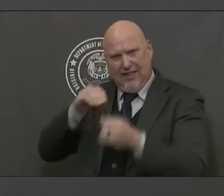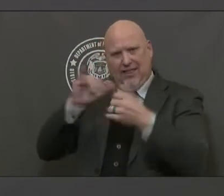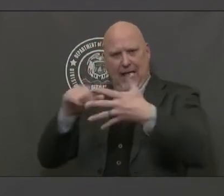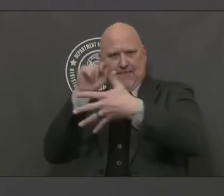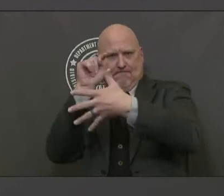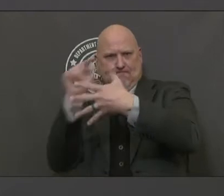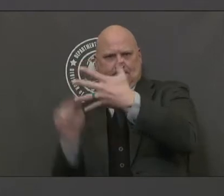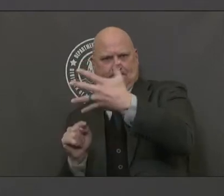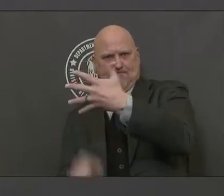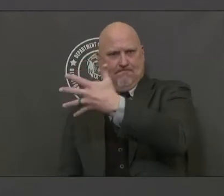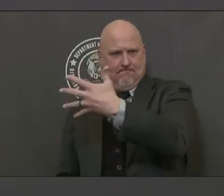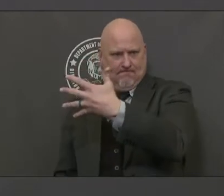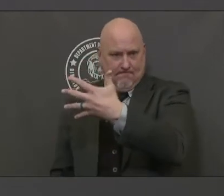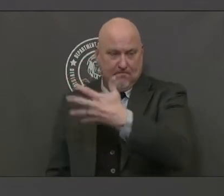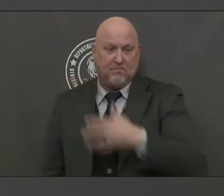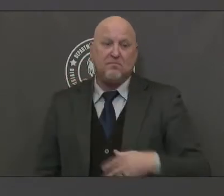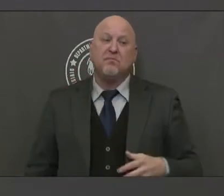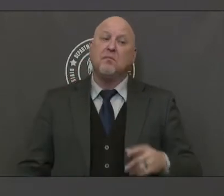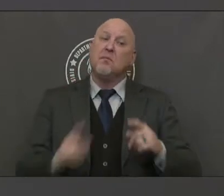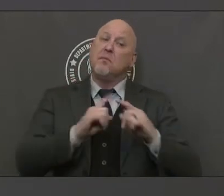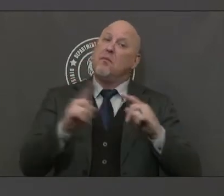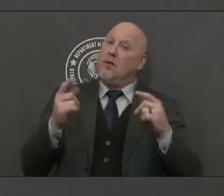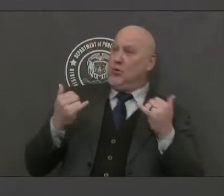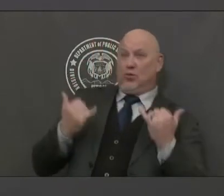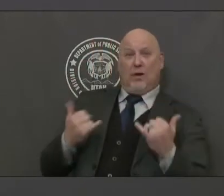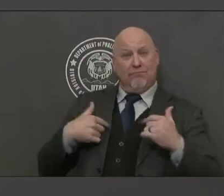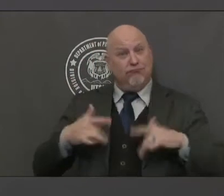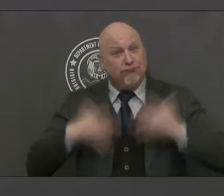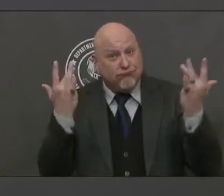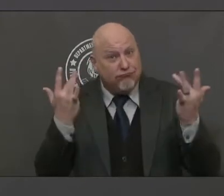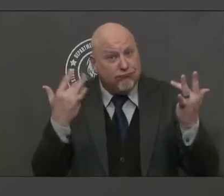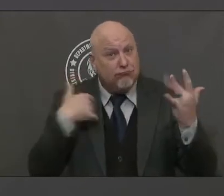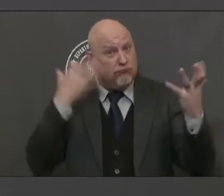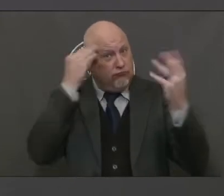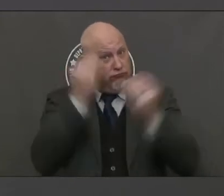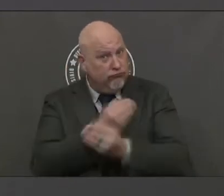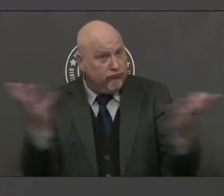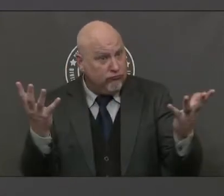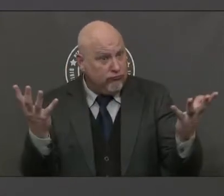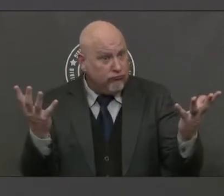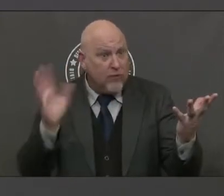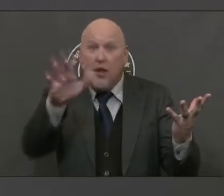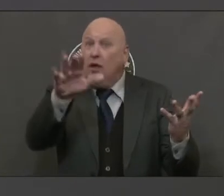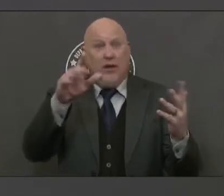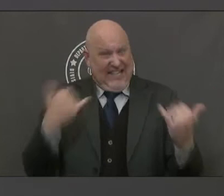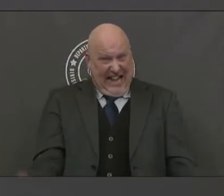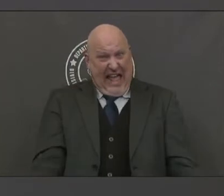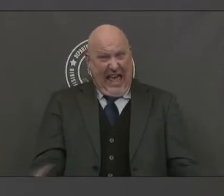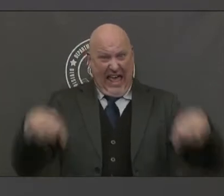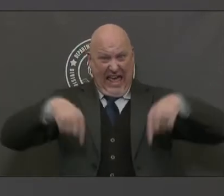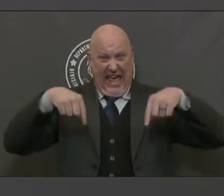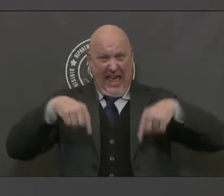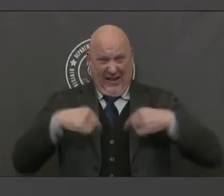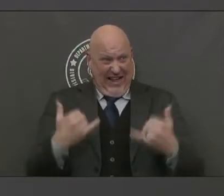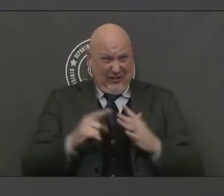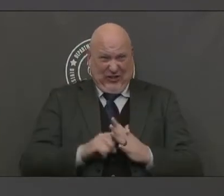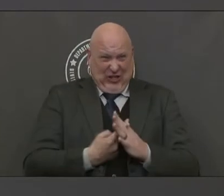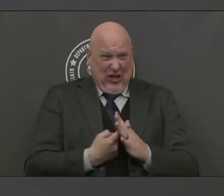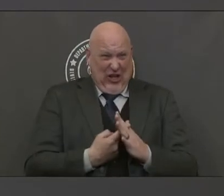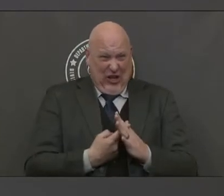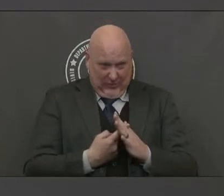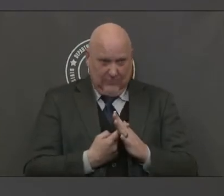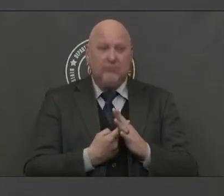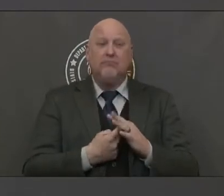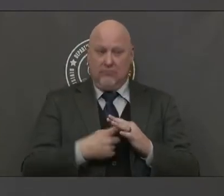that effective immediately, Utahns who are, pay special attention to this, Utahns who are